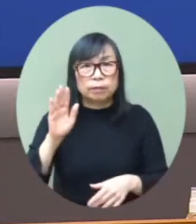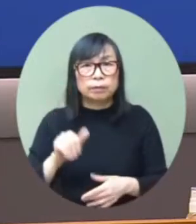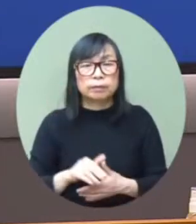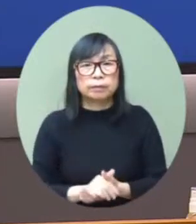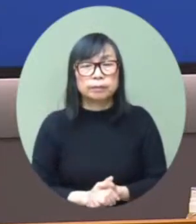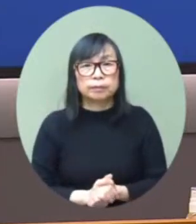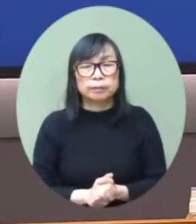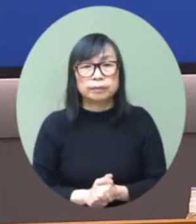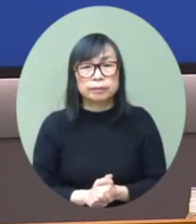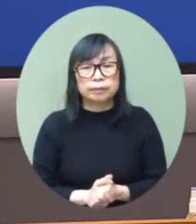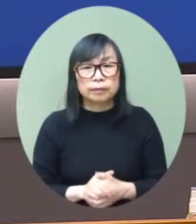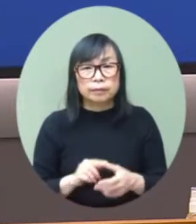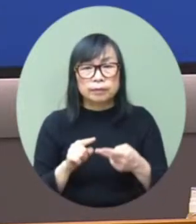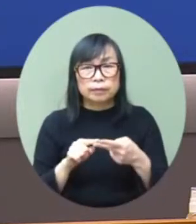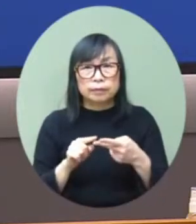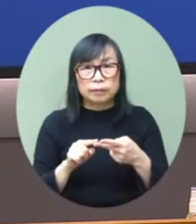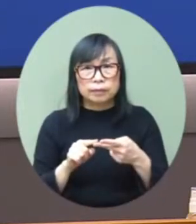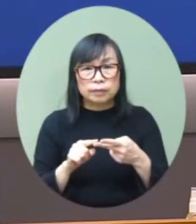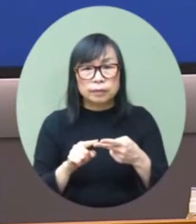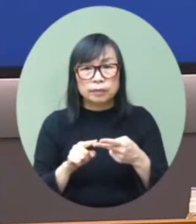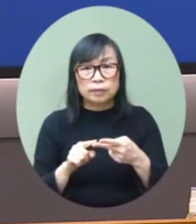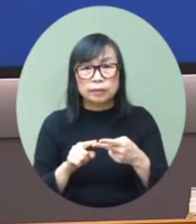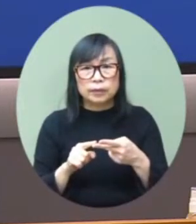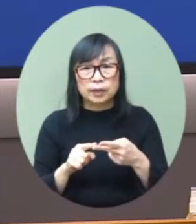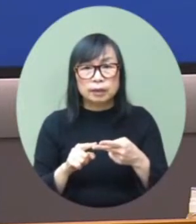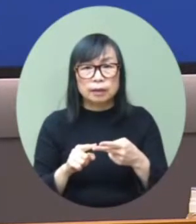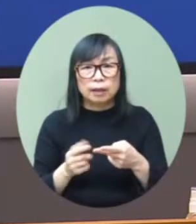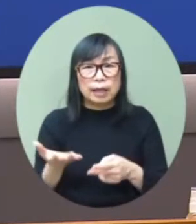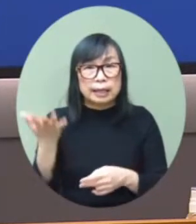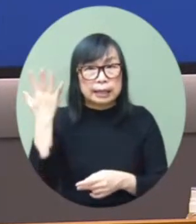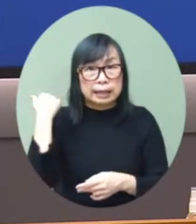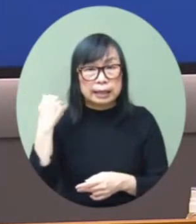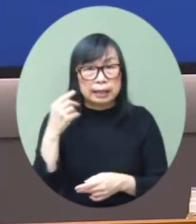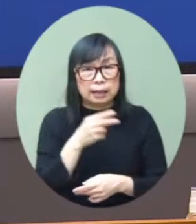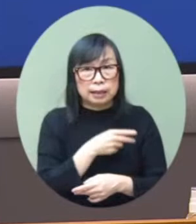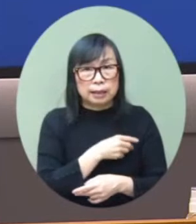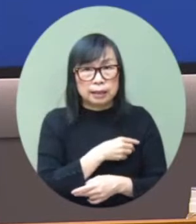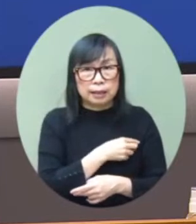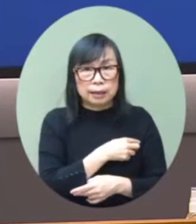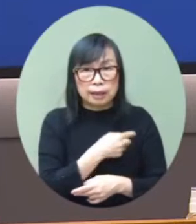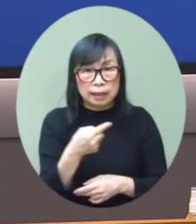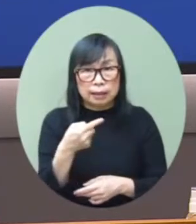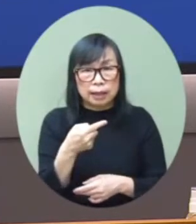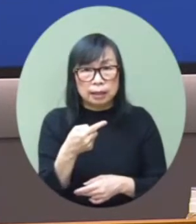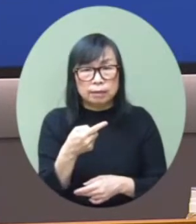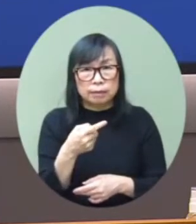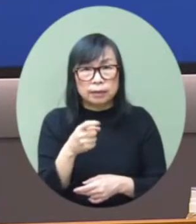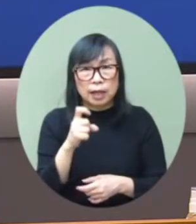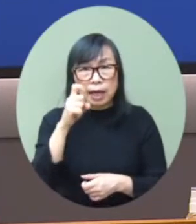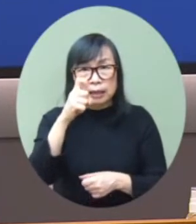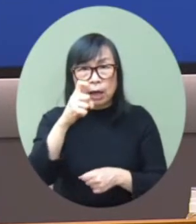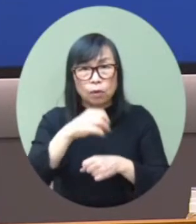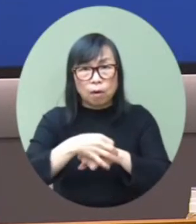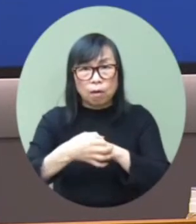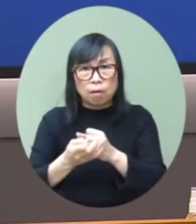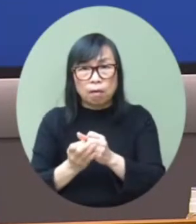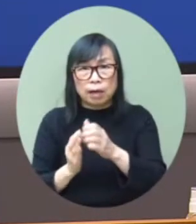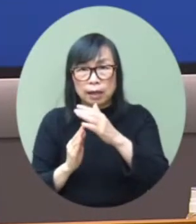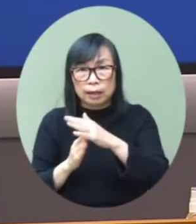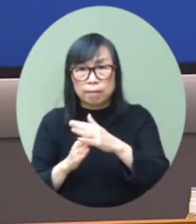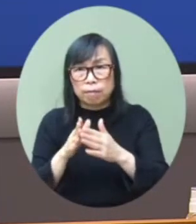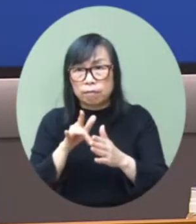the pandemic situation. And for the second question, and last Monday,